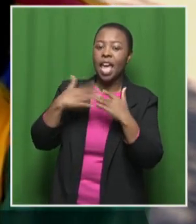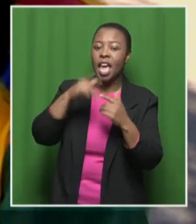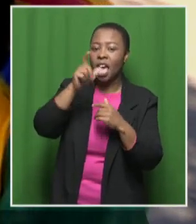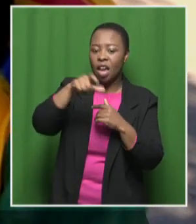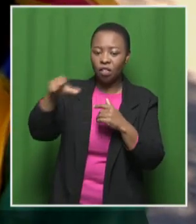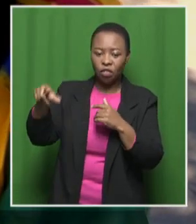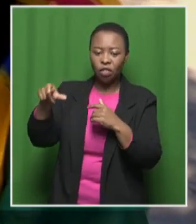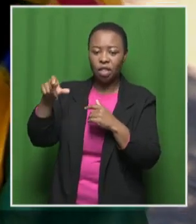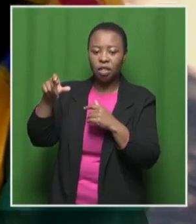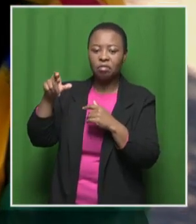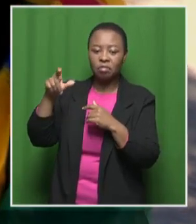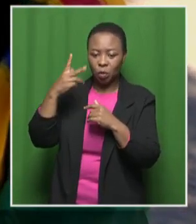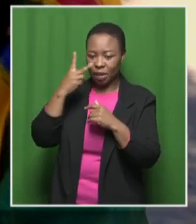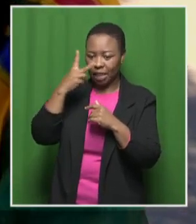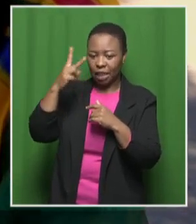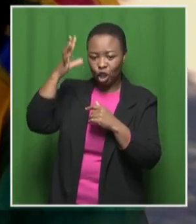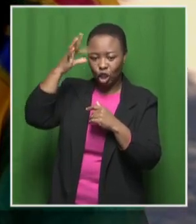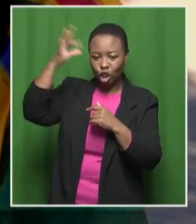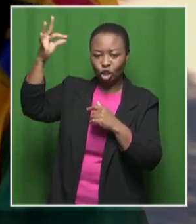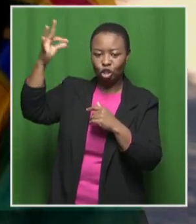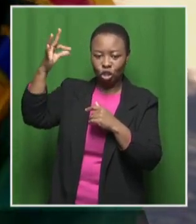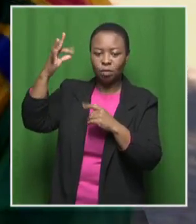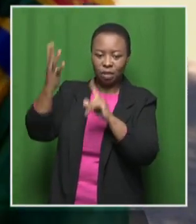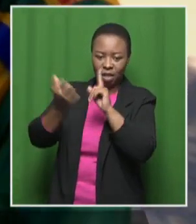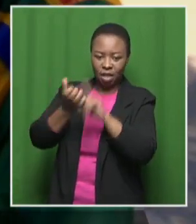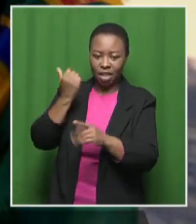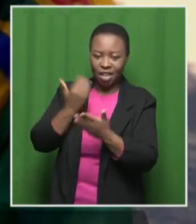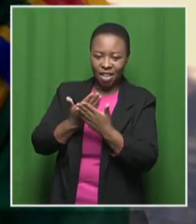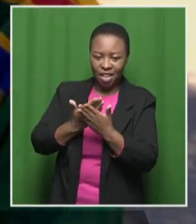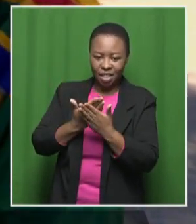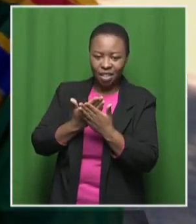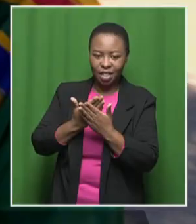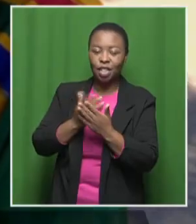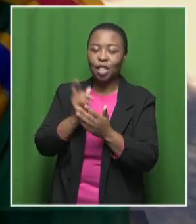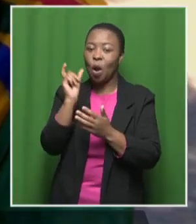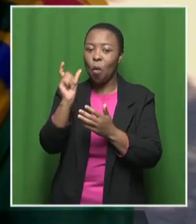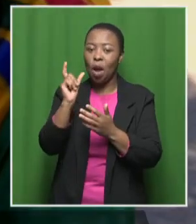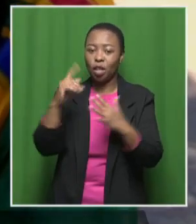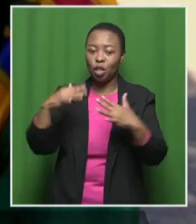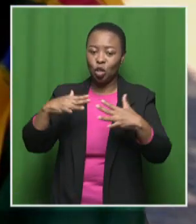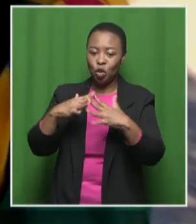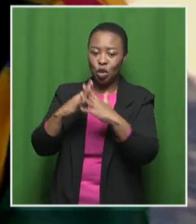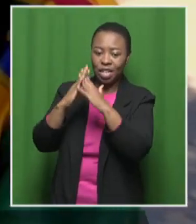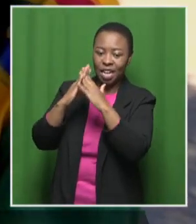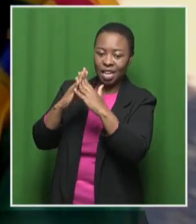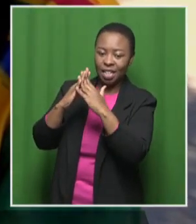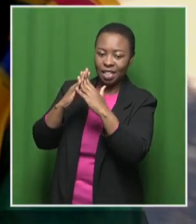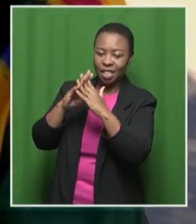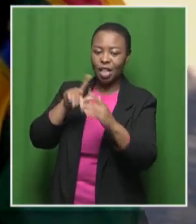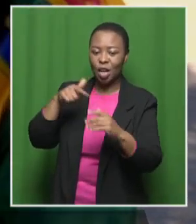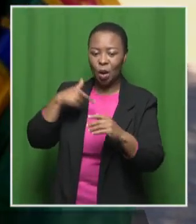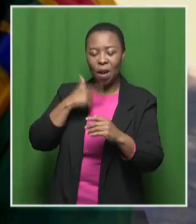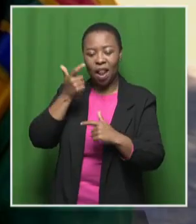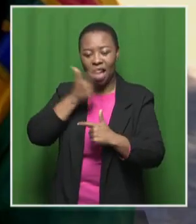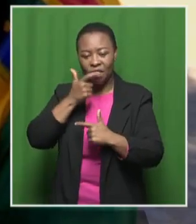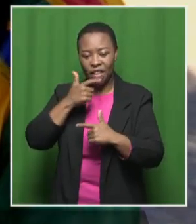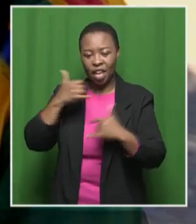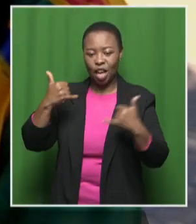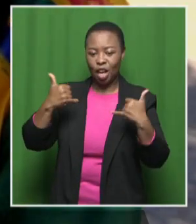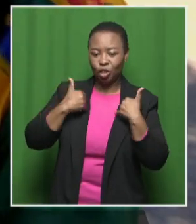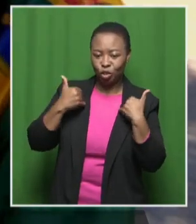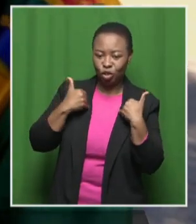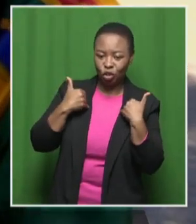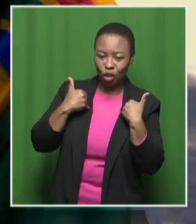throw, we see the dreams that makes us glow. The world unites in the scarce space. Where love and joy erases